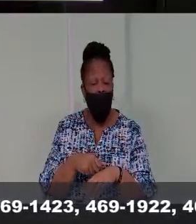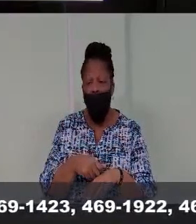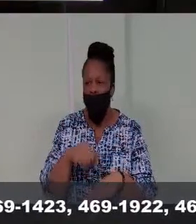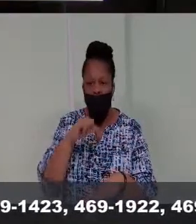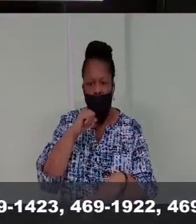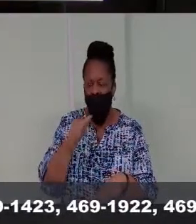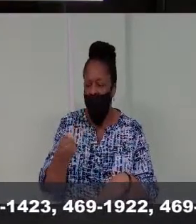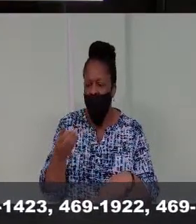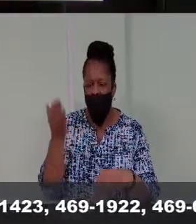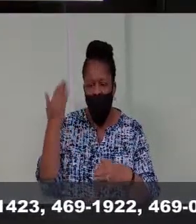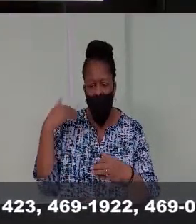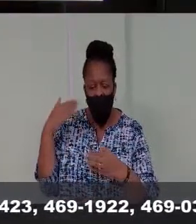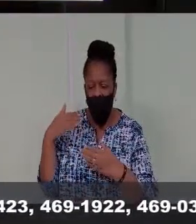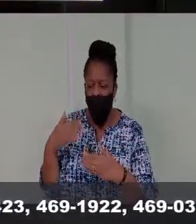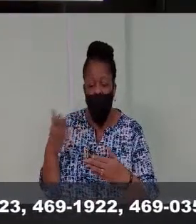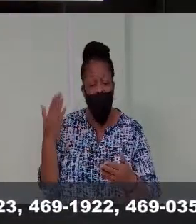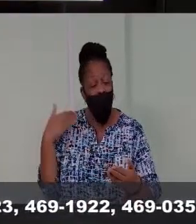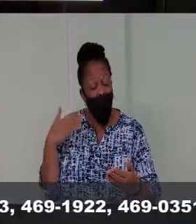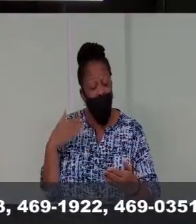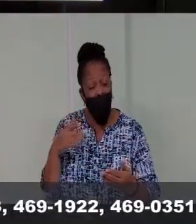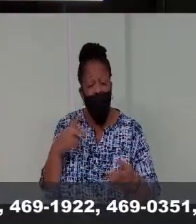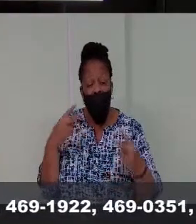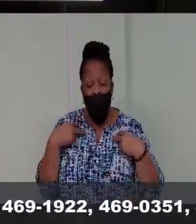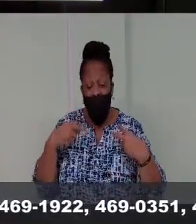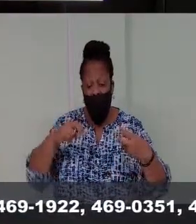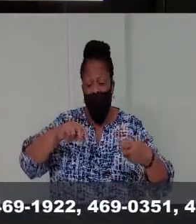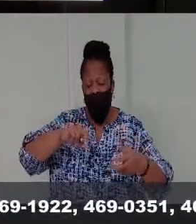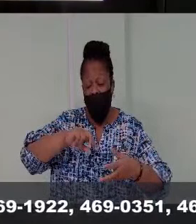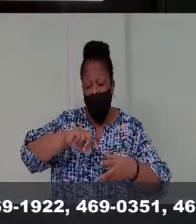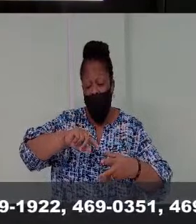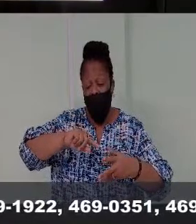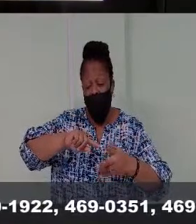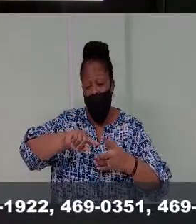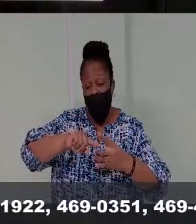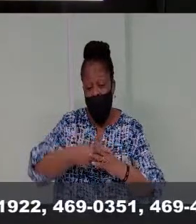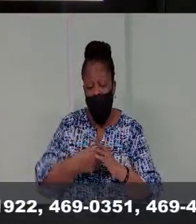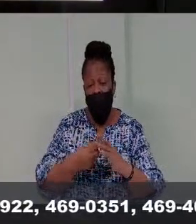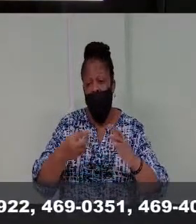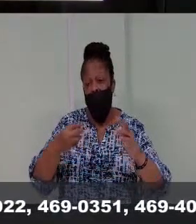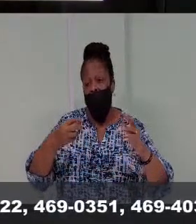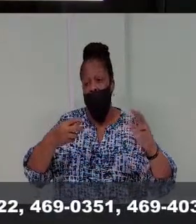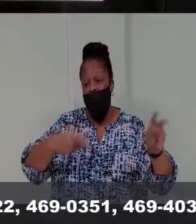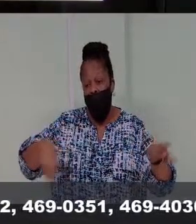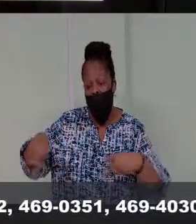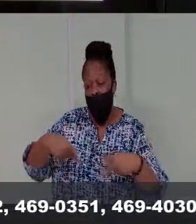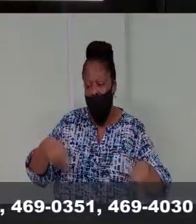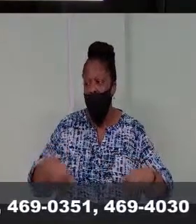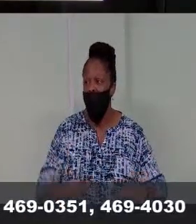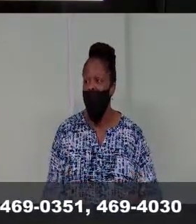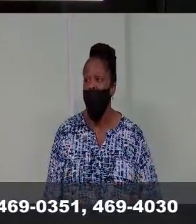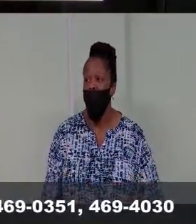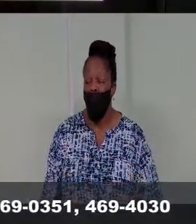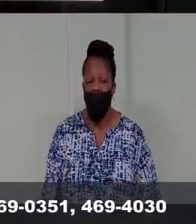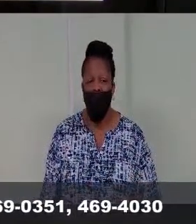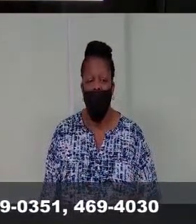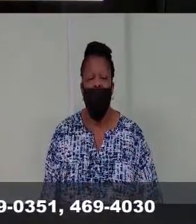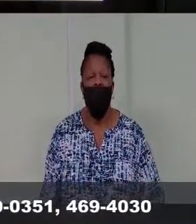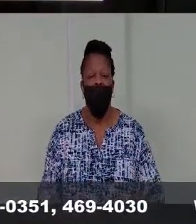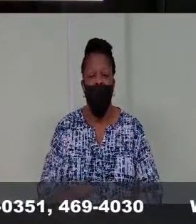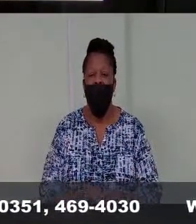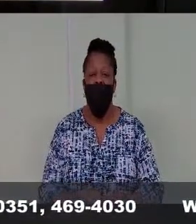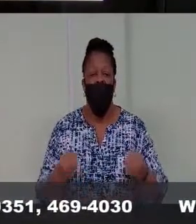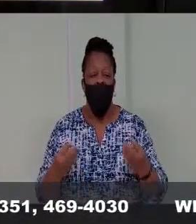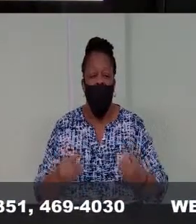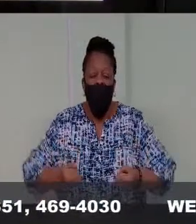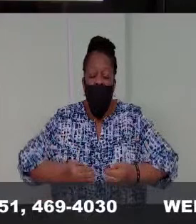norms as they were. And this is actually a normal reaction to any chronic stressful event. If